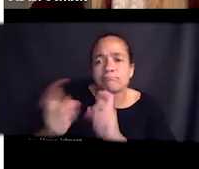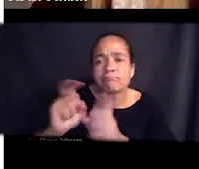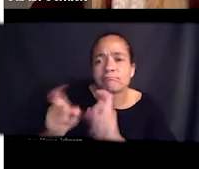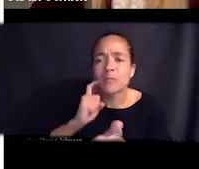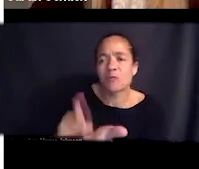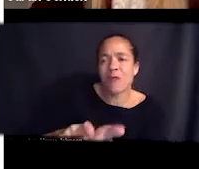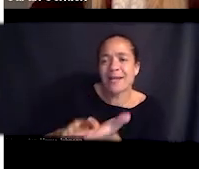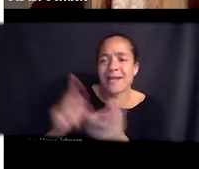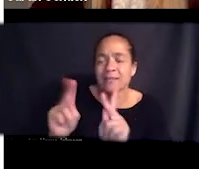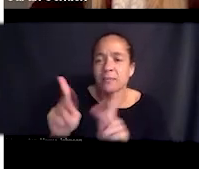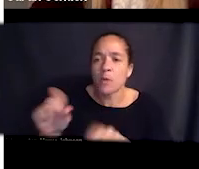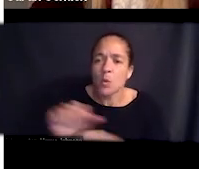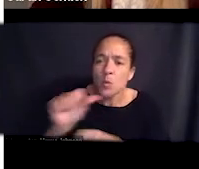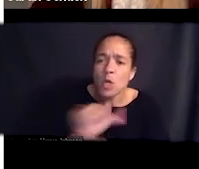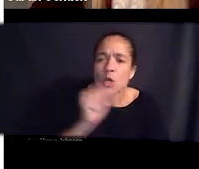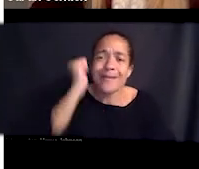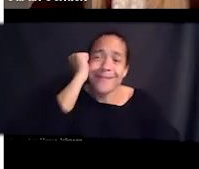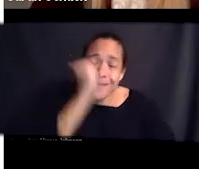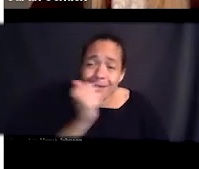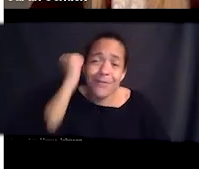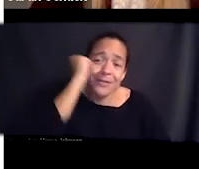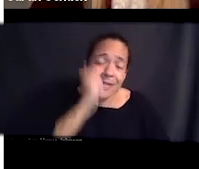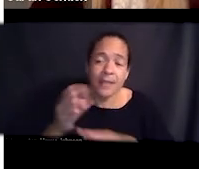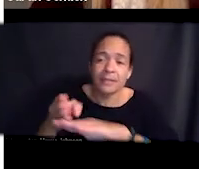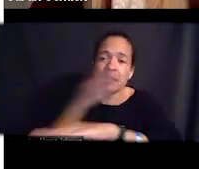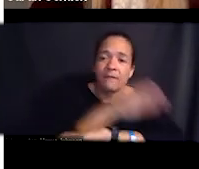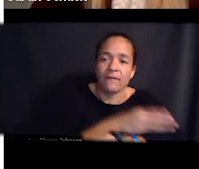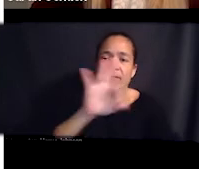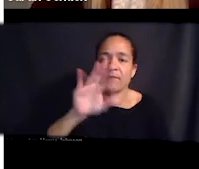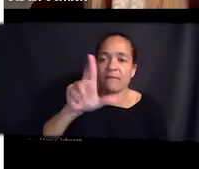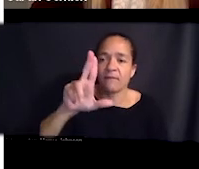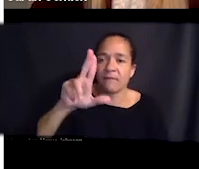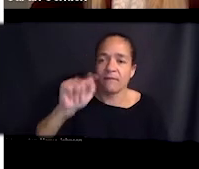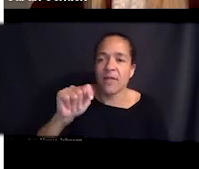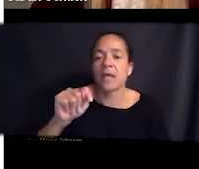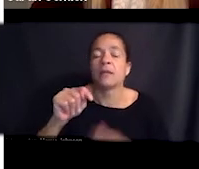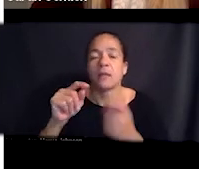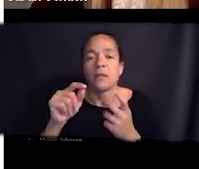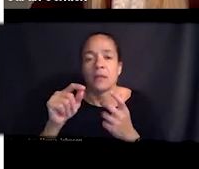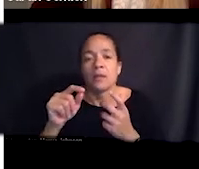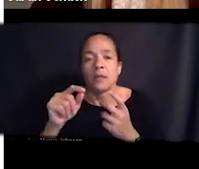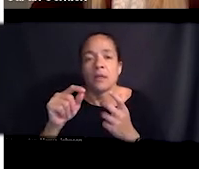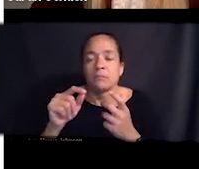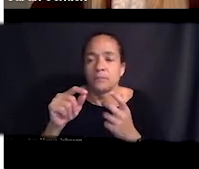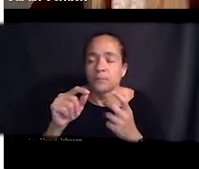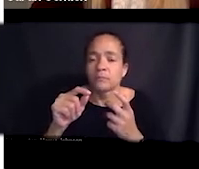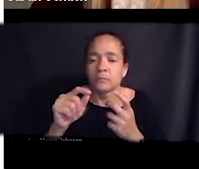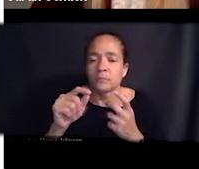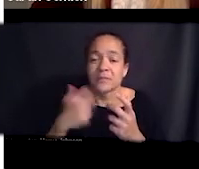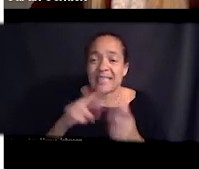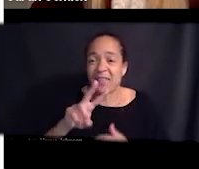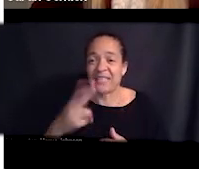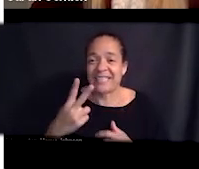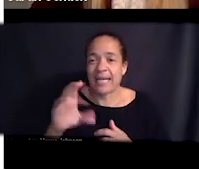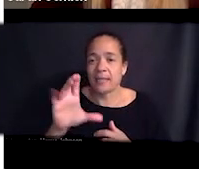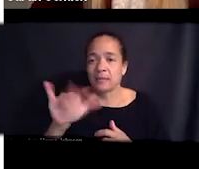to help improve Flint, to make Flint a great place to live, work, and enjoy. Also went to the Second City